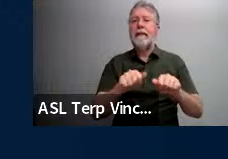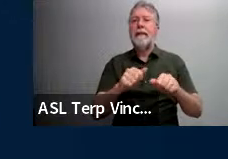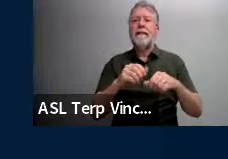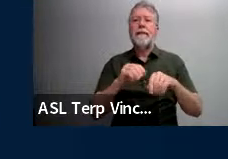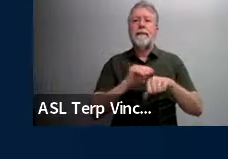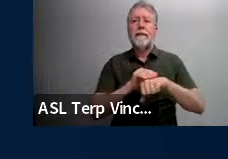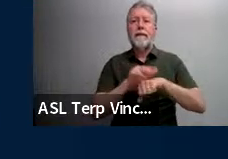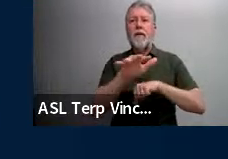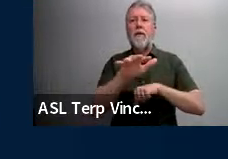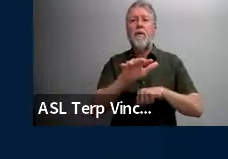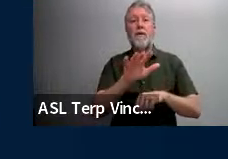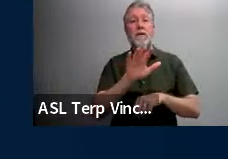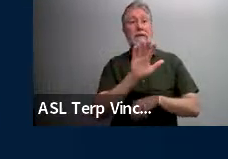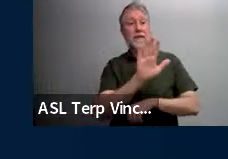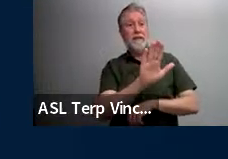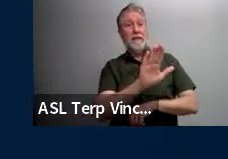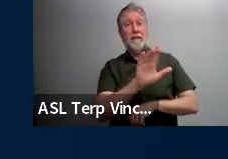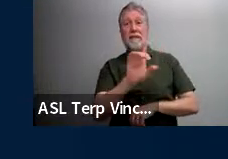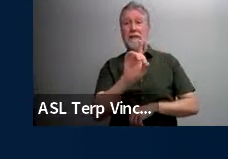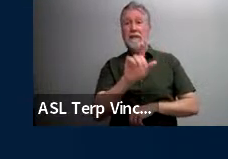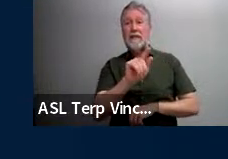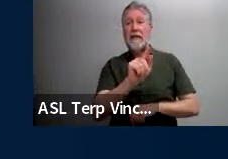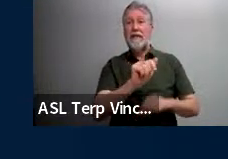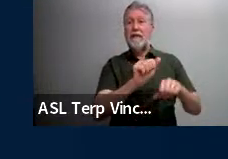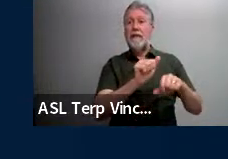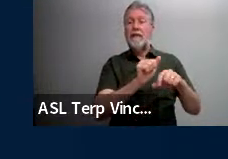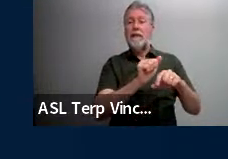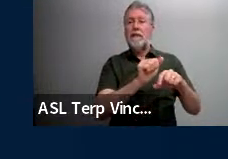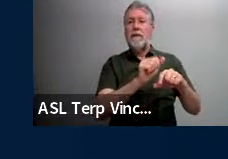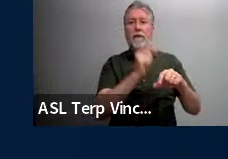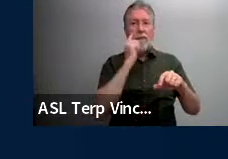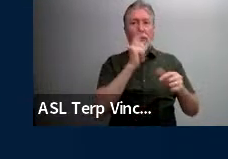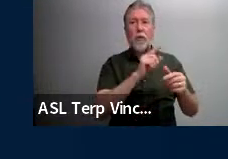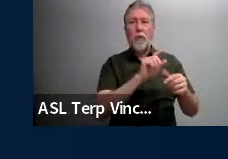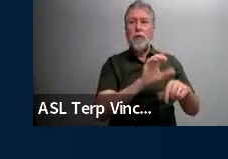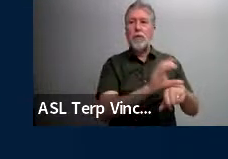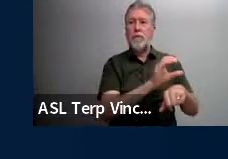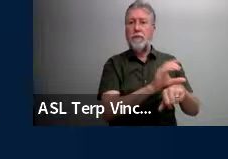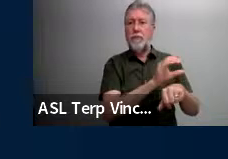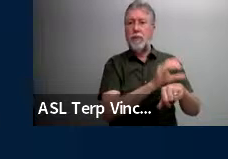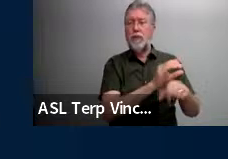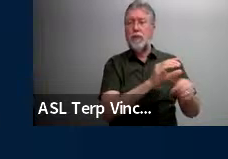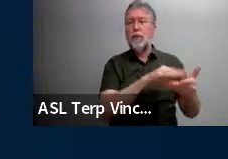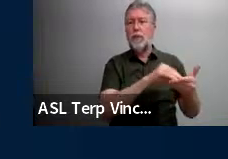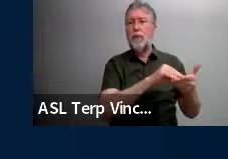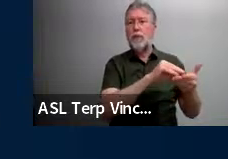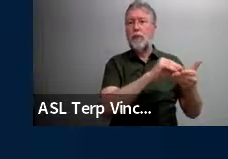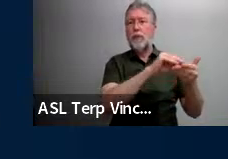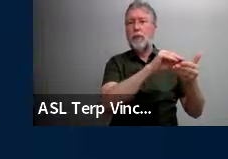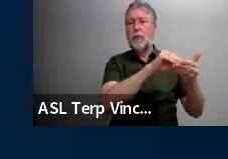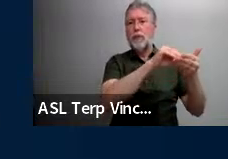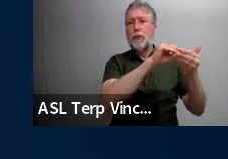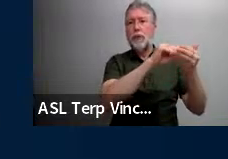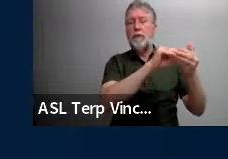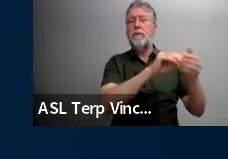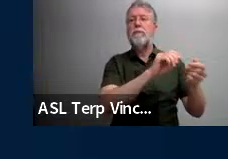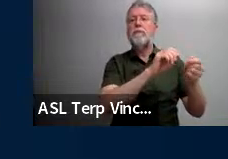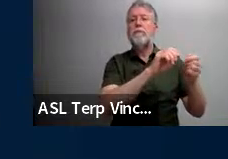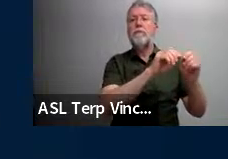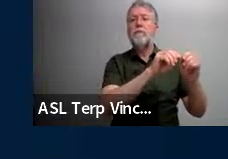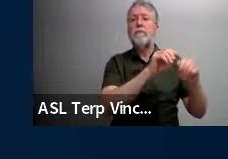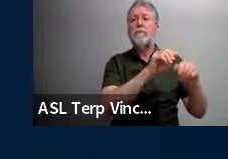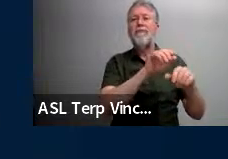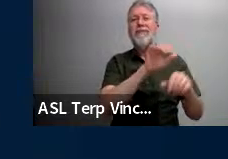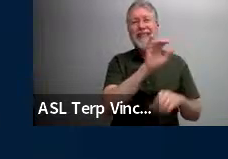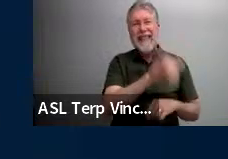that's used to train these algorithmic systems or these artificial intelligence systems, those